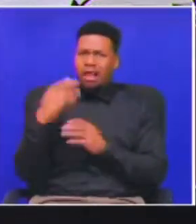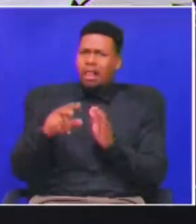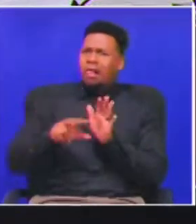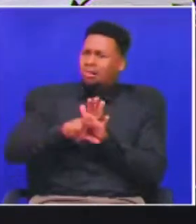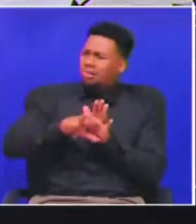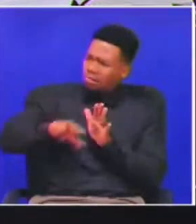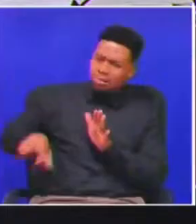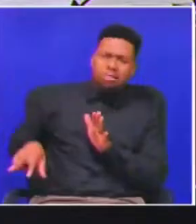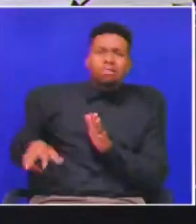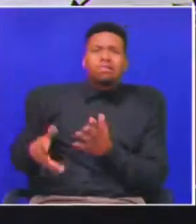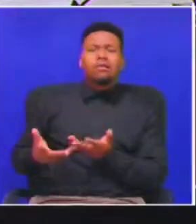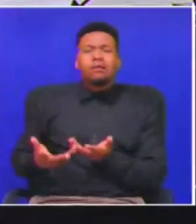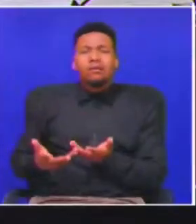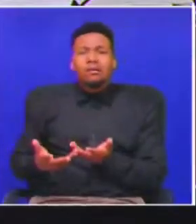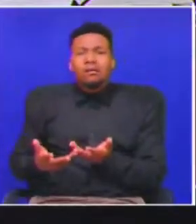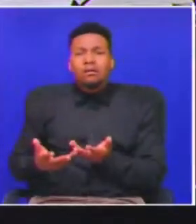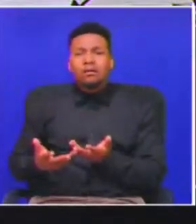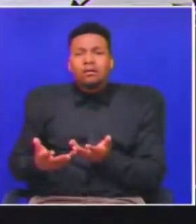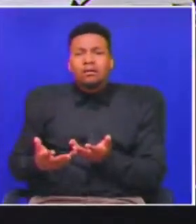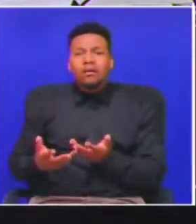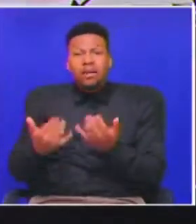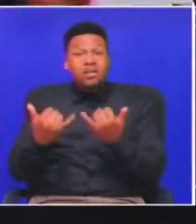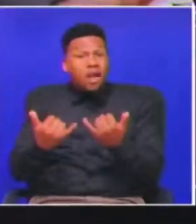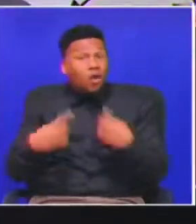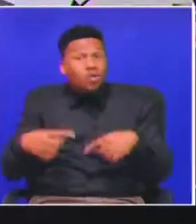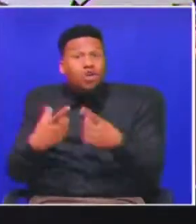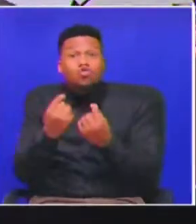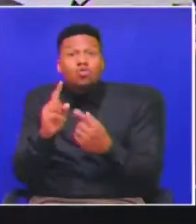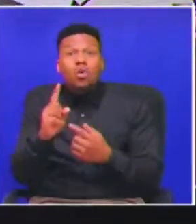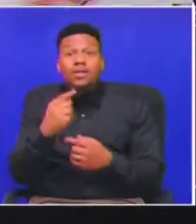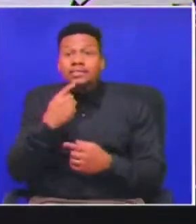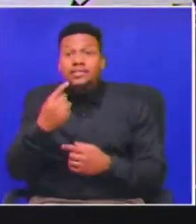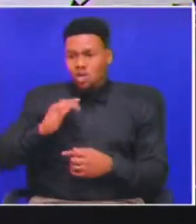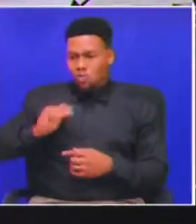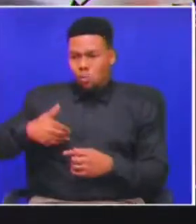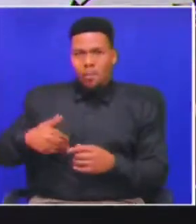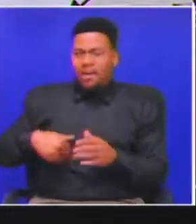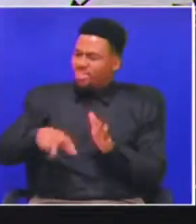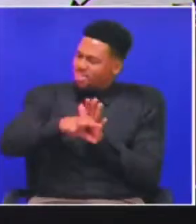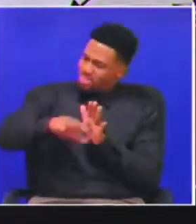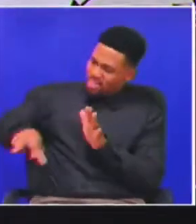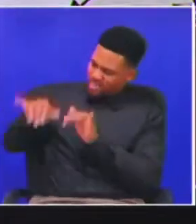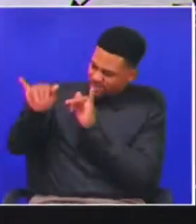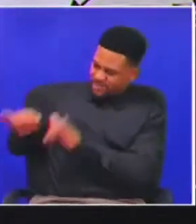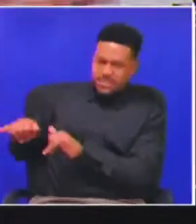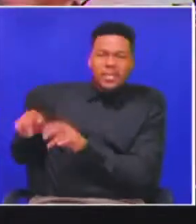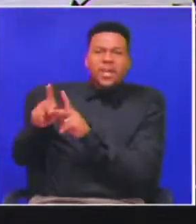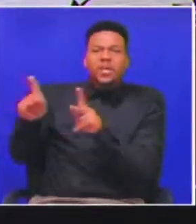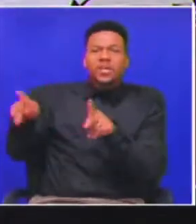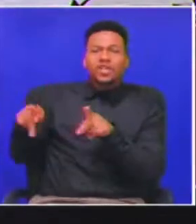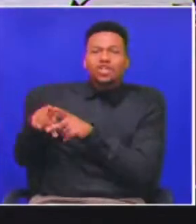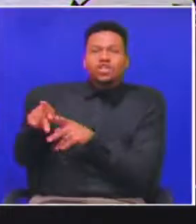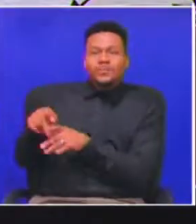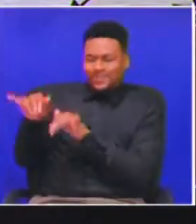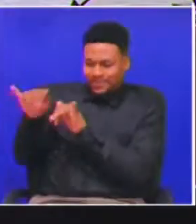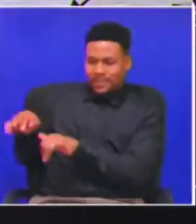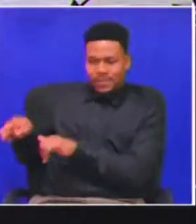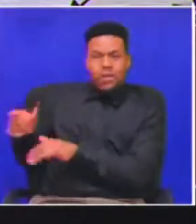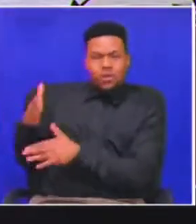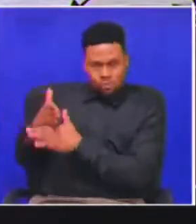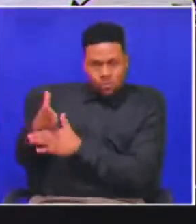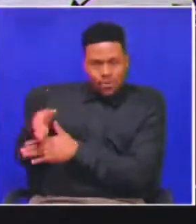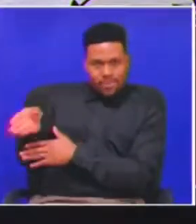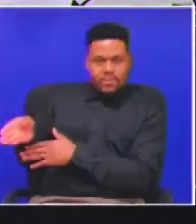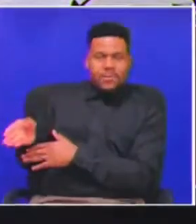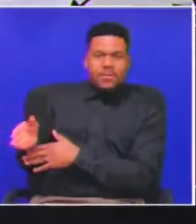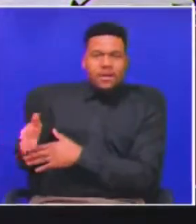should we do? Should we just say, you women, stay at the back, stay in the kitchen where you belong? My answer